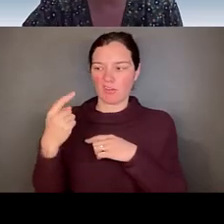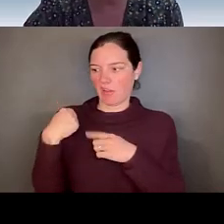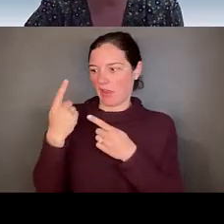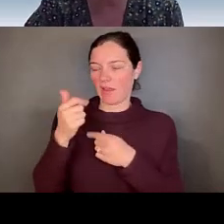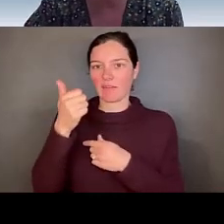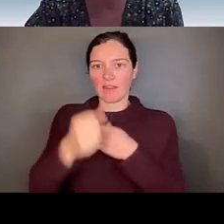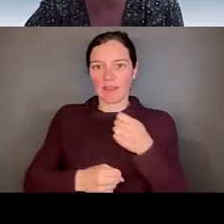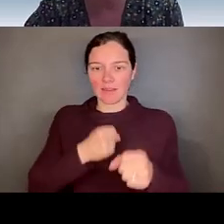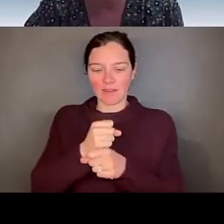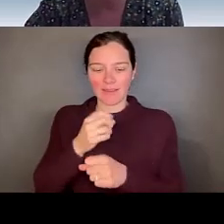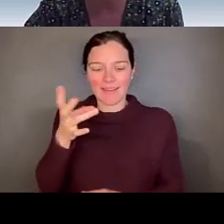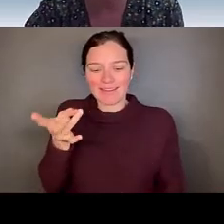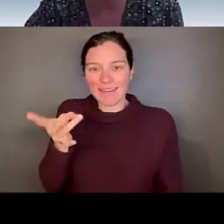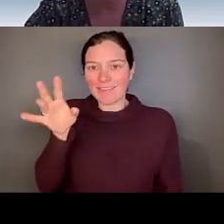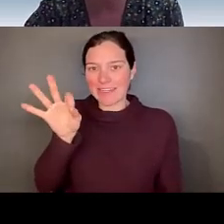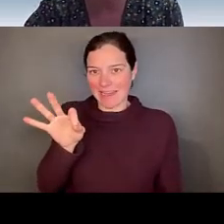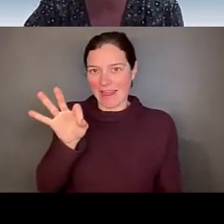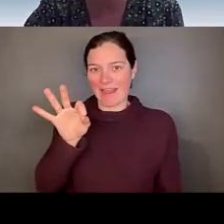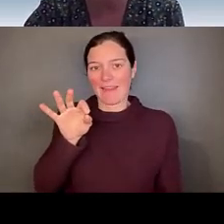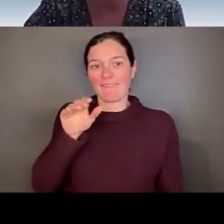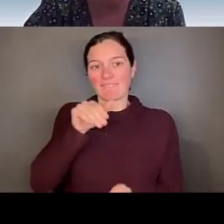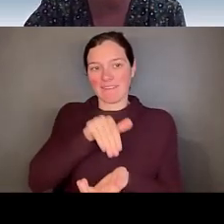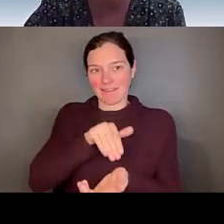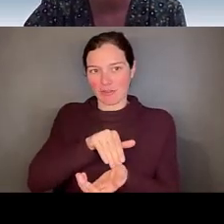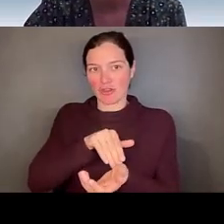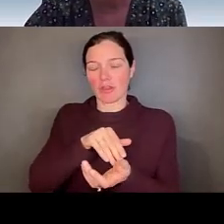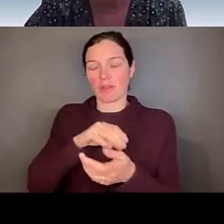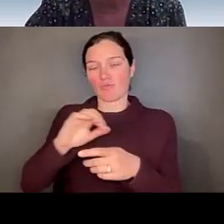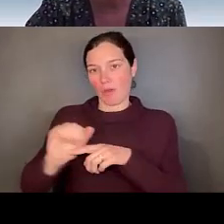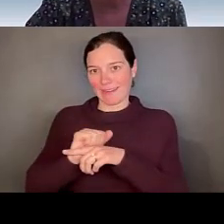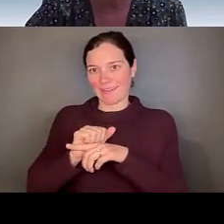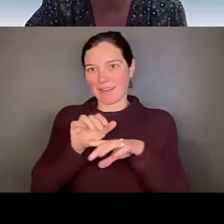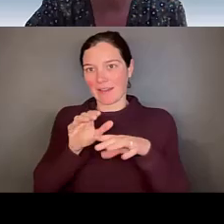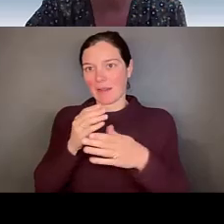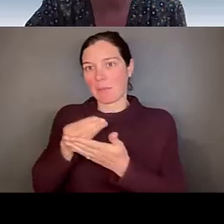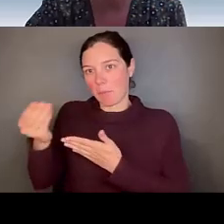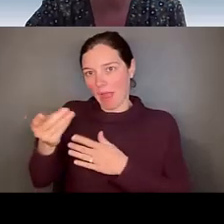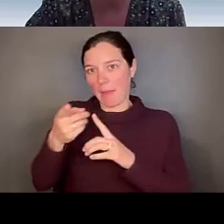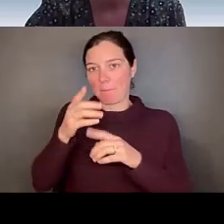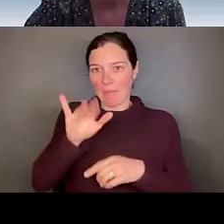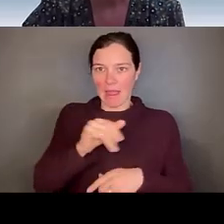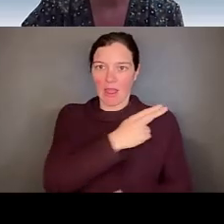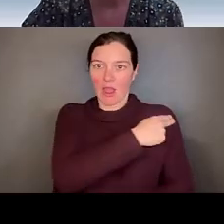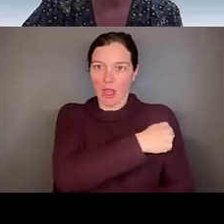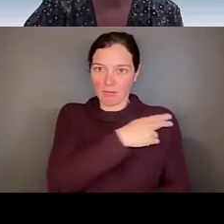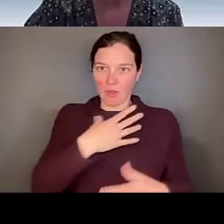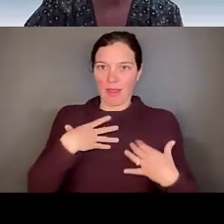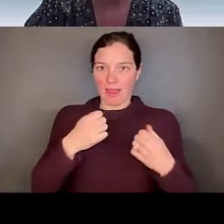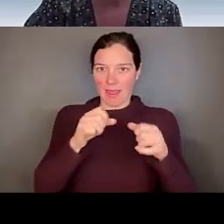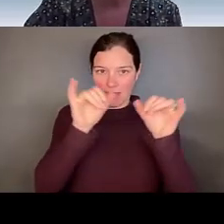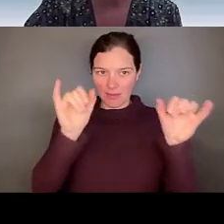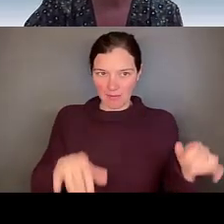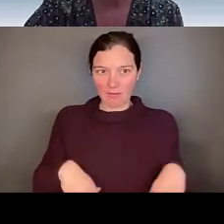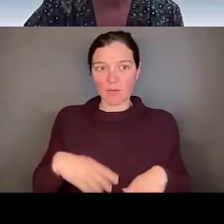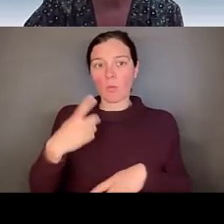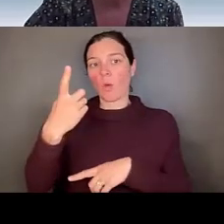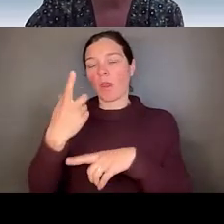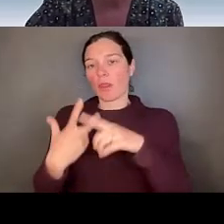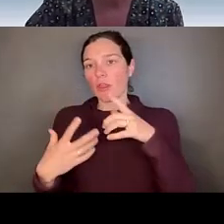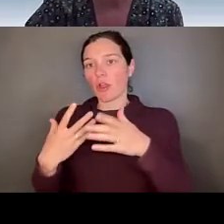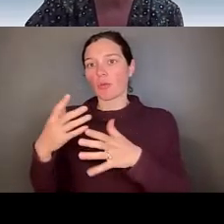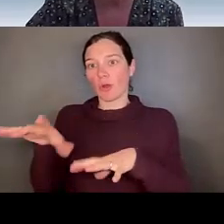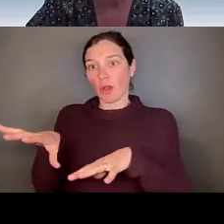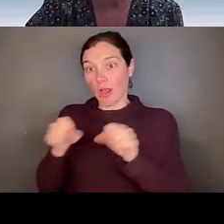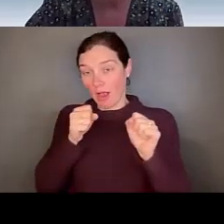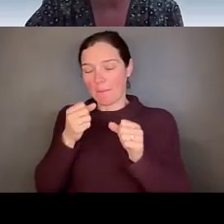10 years, 79 physician practices have been acquired by a hospital or health system. Approximately a third were acquired by UC